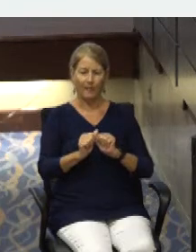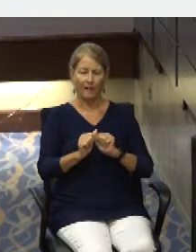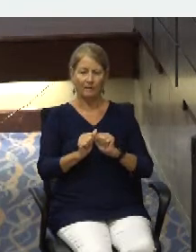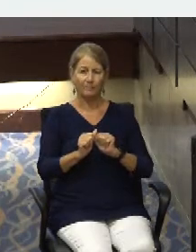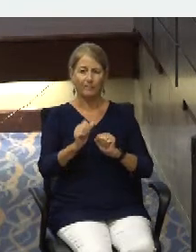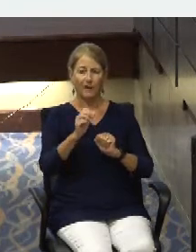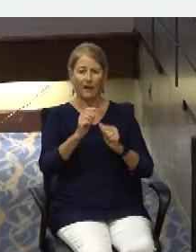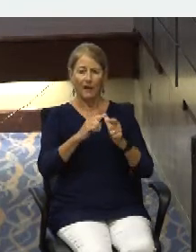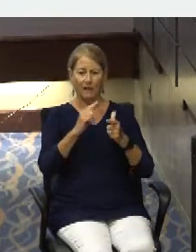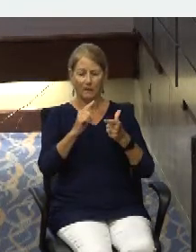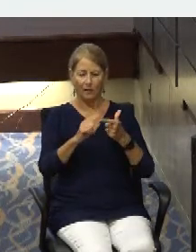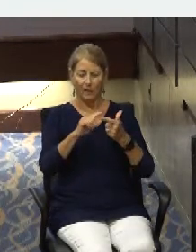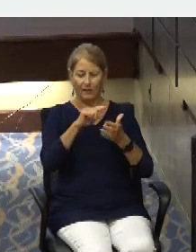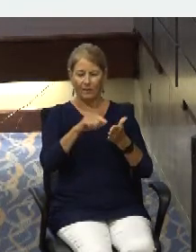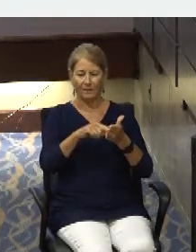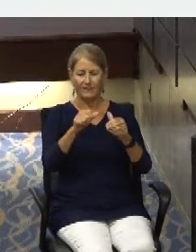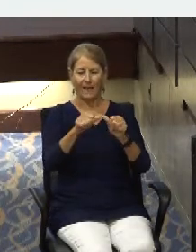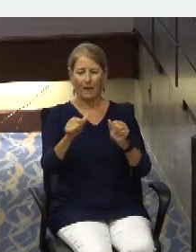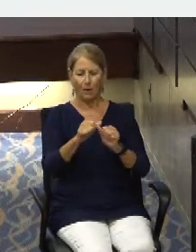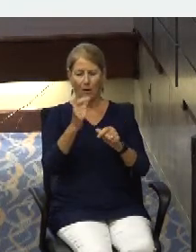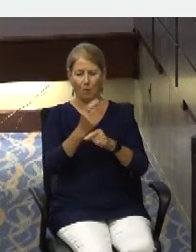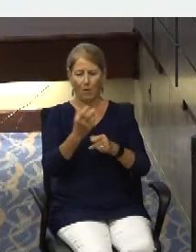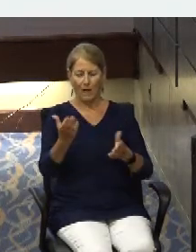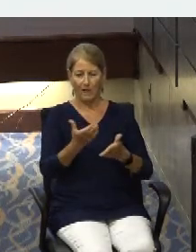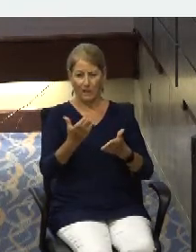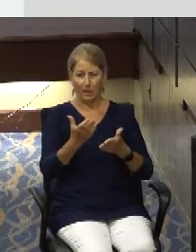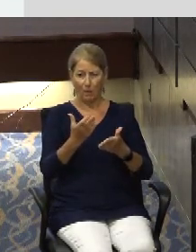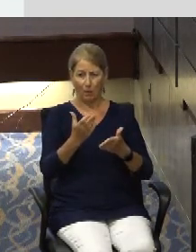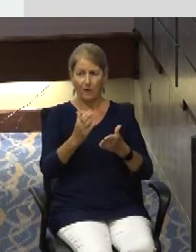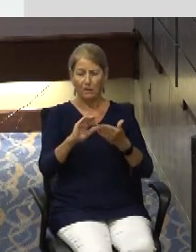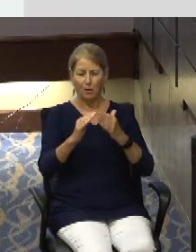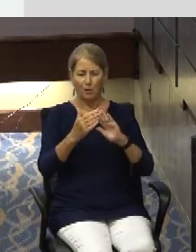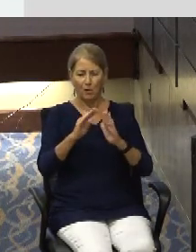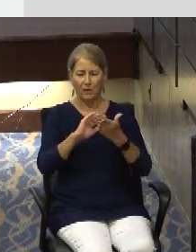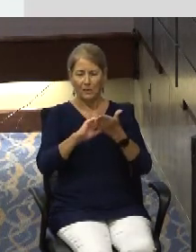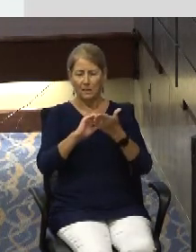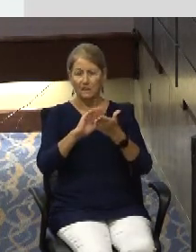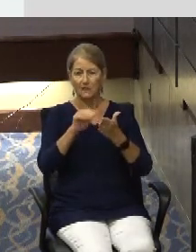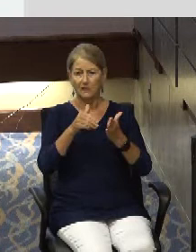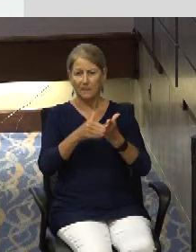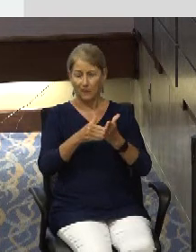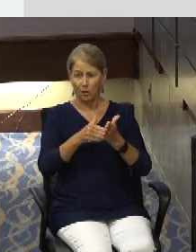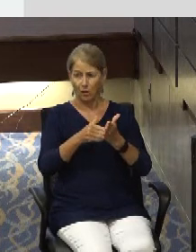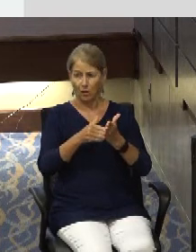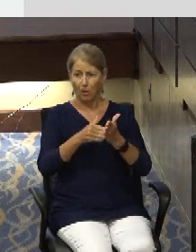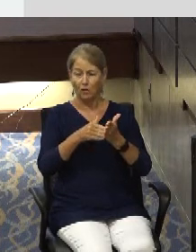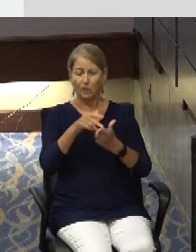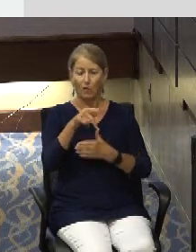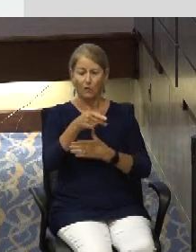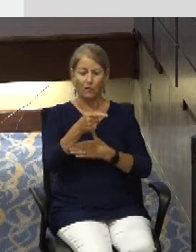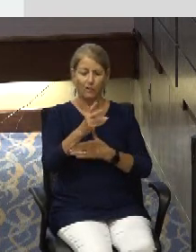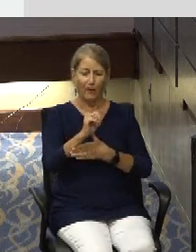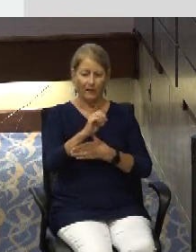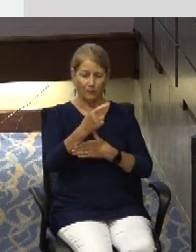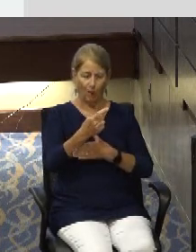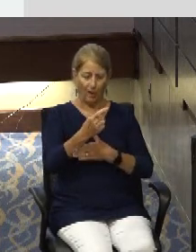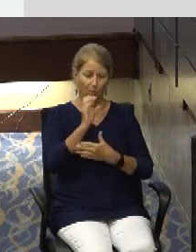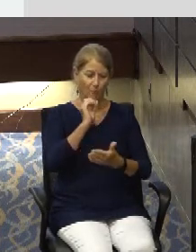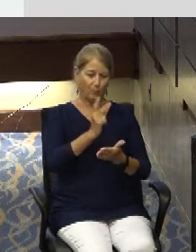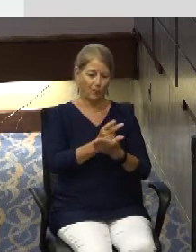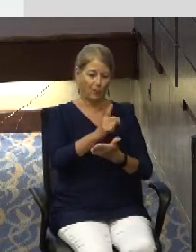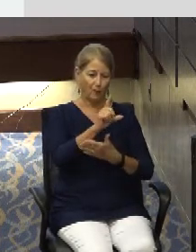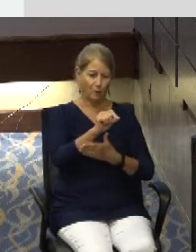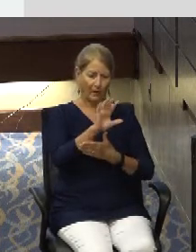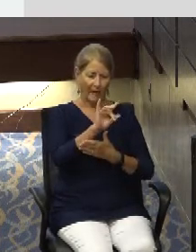And then this area right here is an amenity center. So Phase 1 was approved in 2018, and